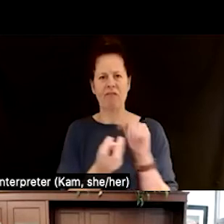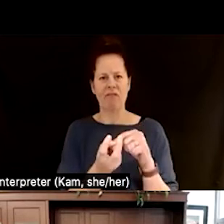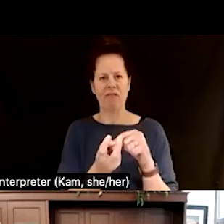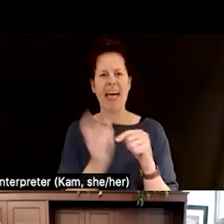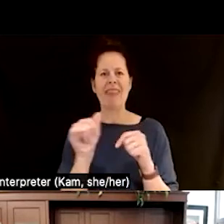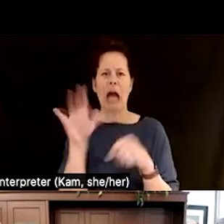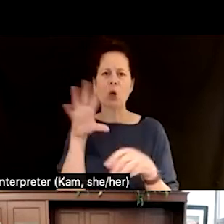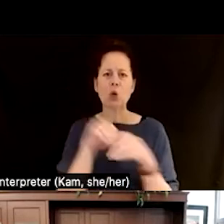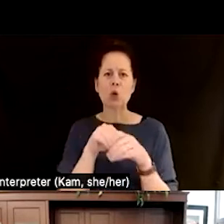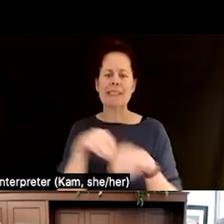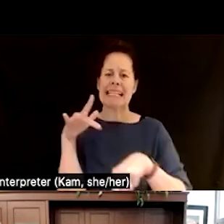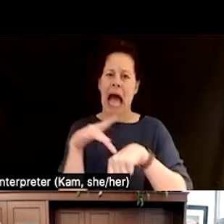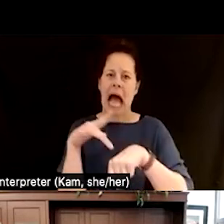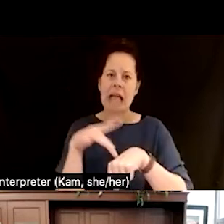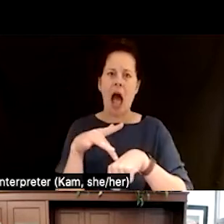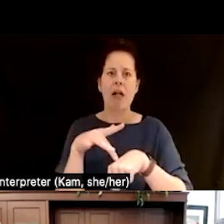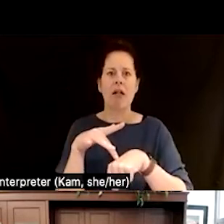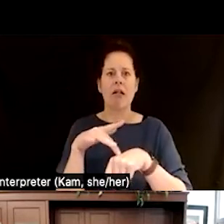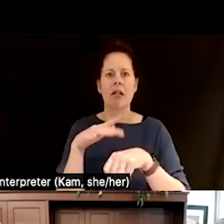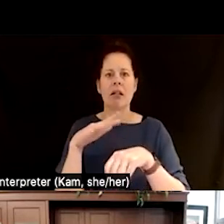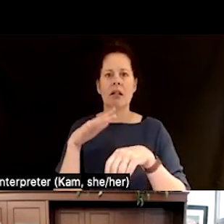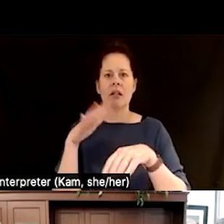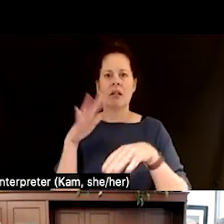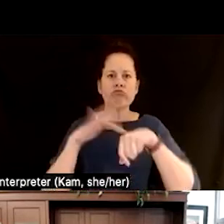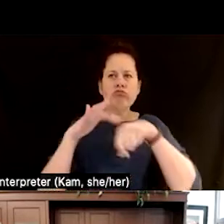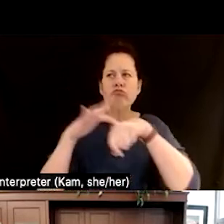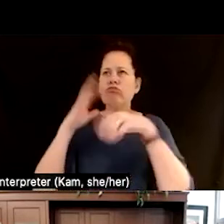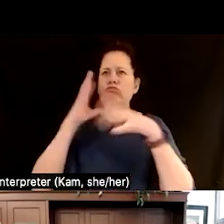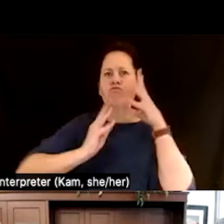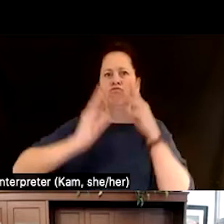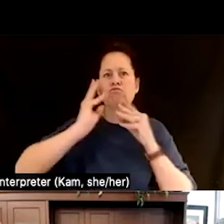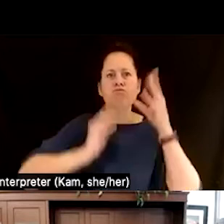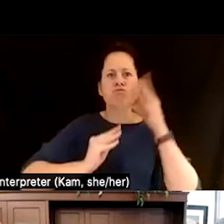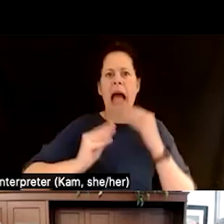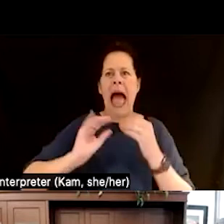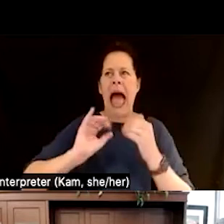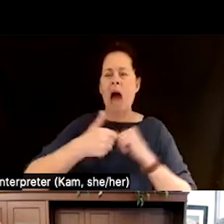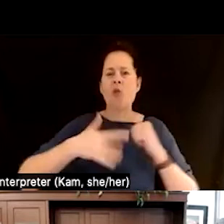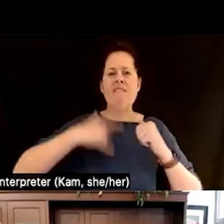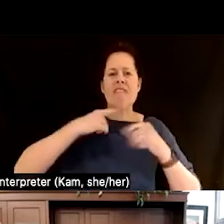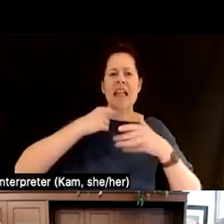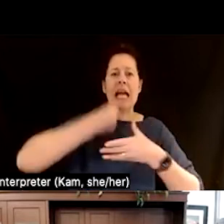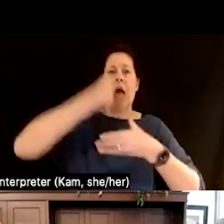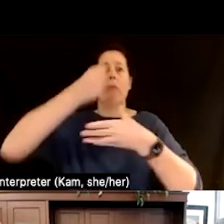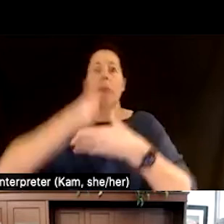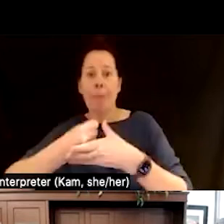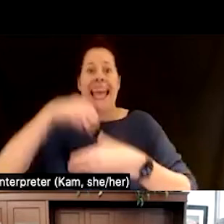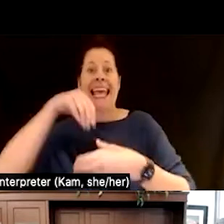those are what immersive experiences. How can I feel like I'm in this biome? How can I feel like I'm,